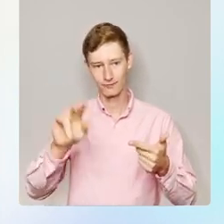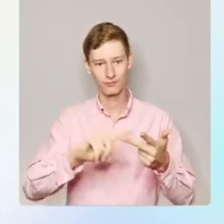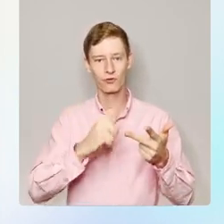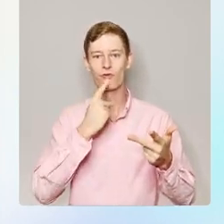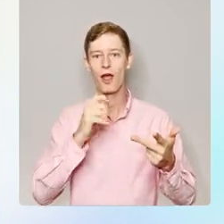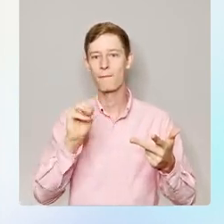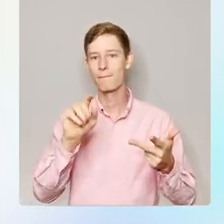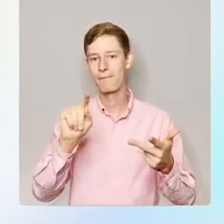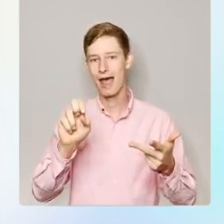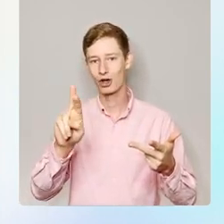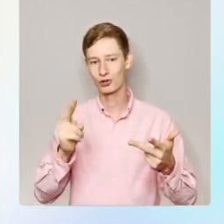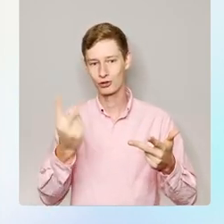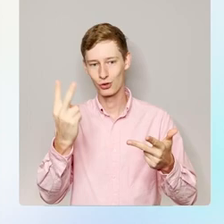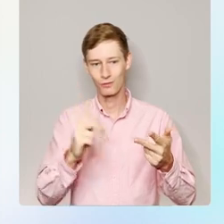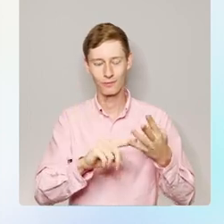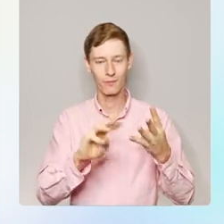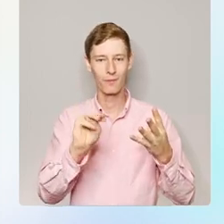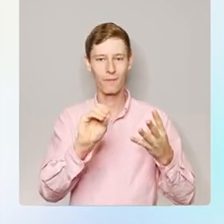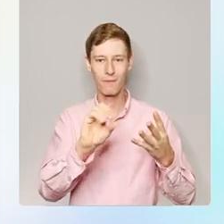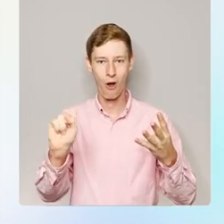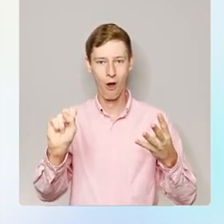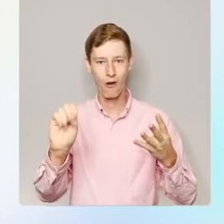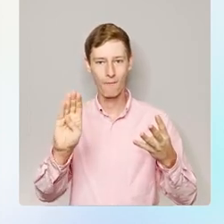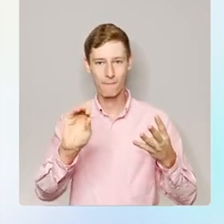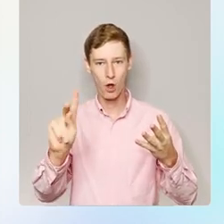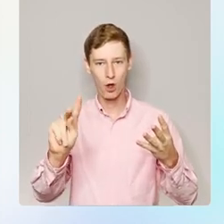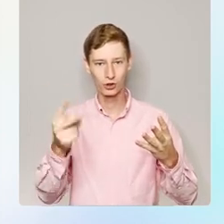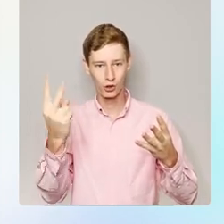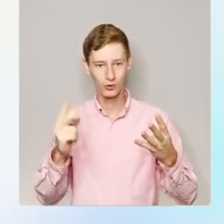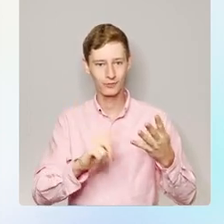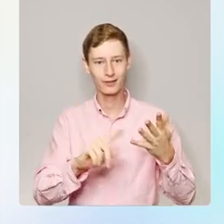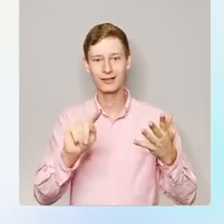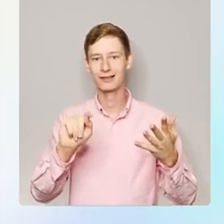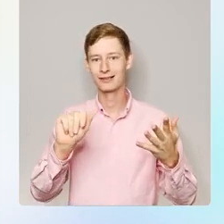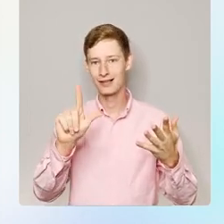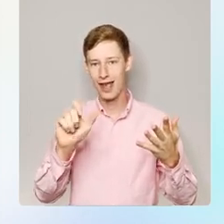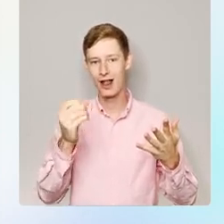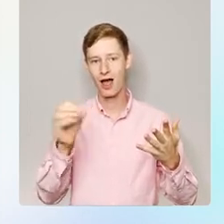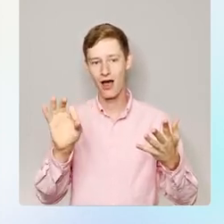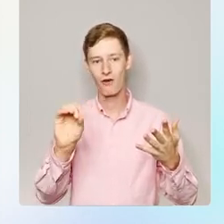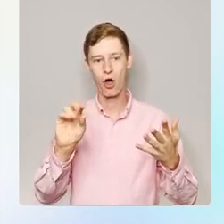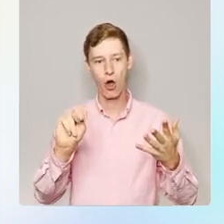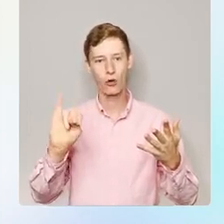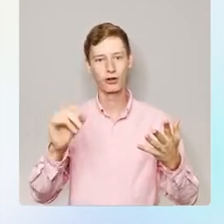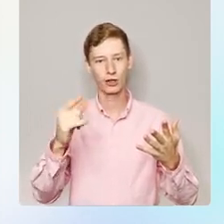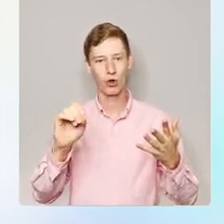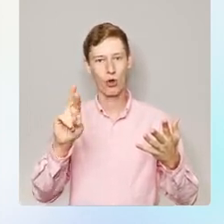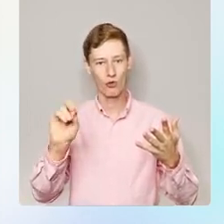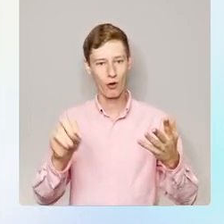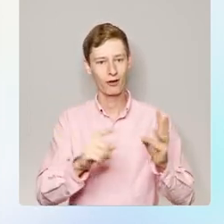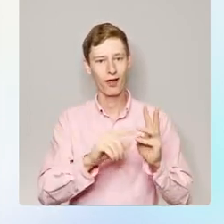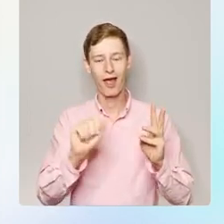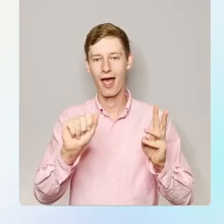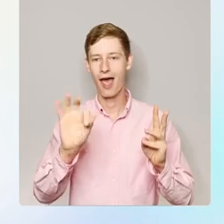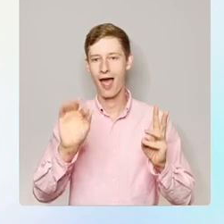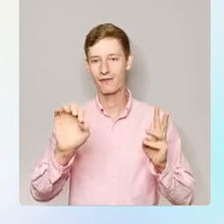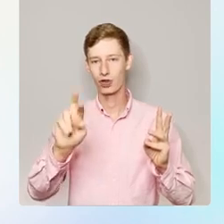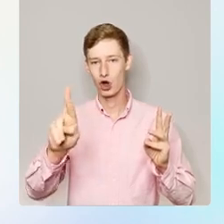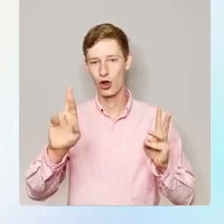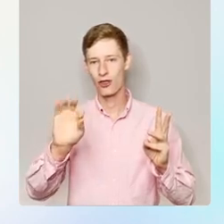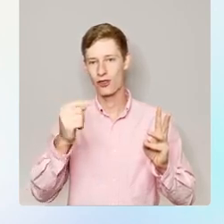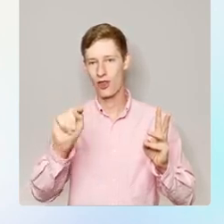2, Moss Book 2, The Tale of Onigoro, After the